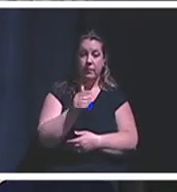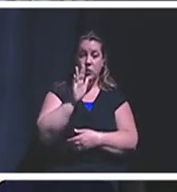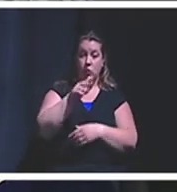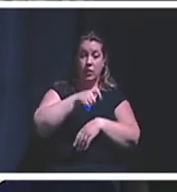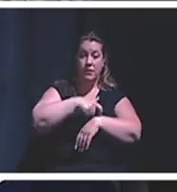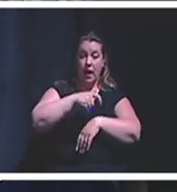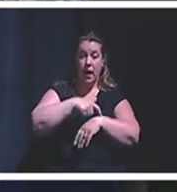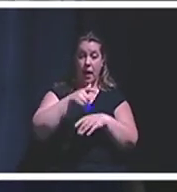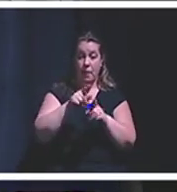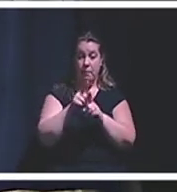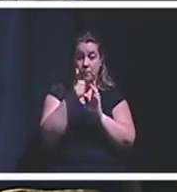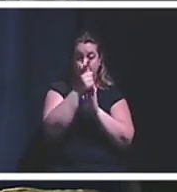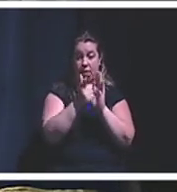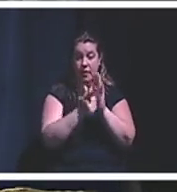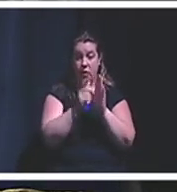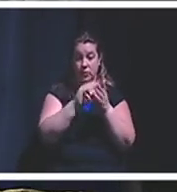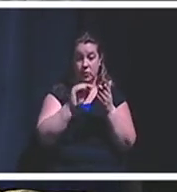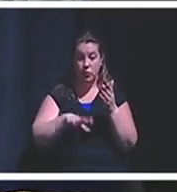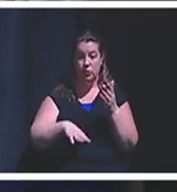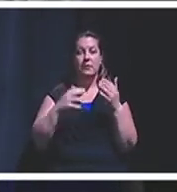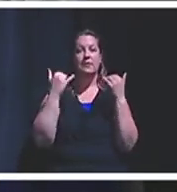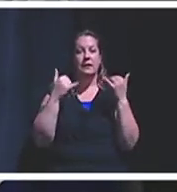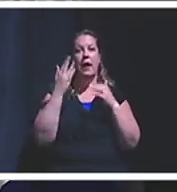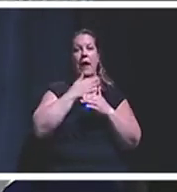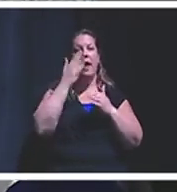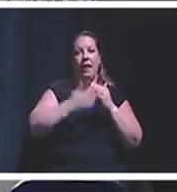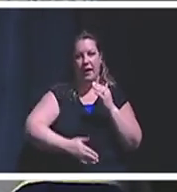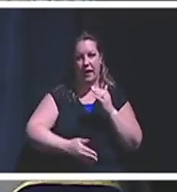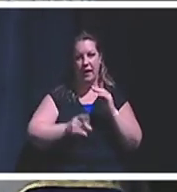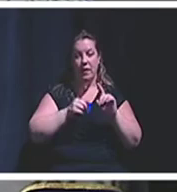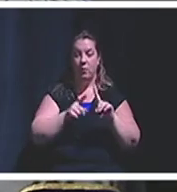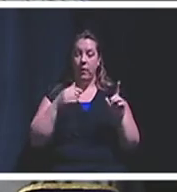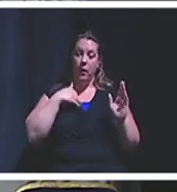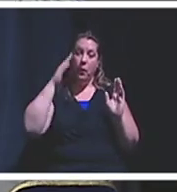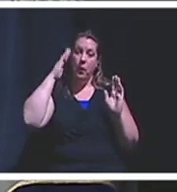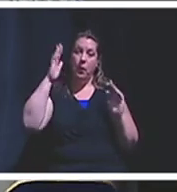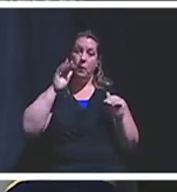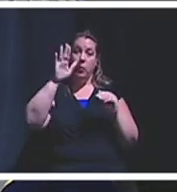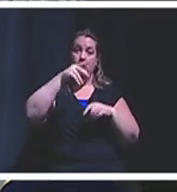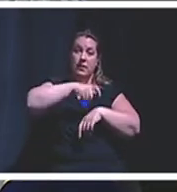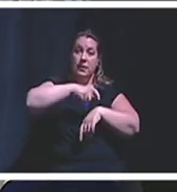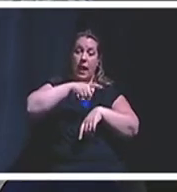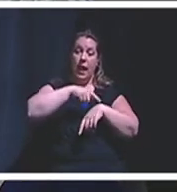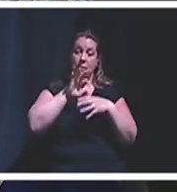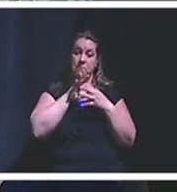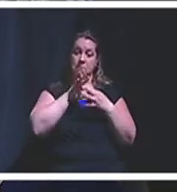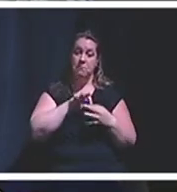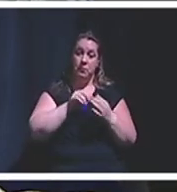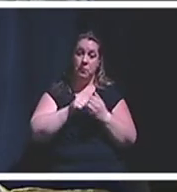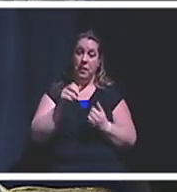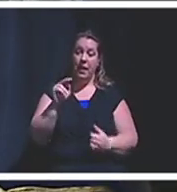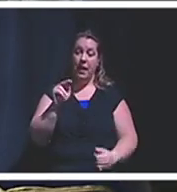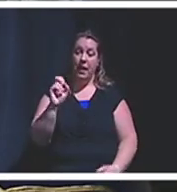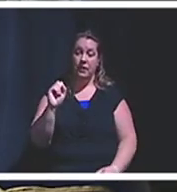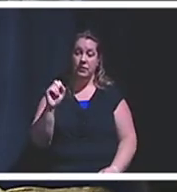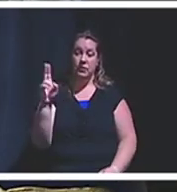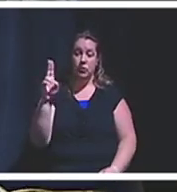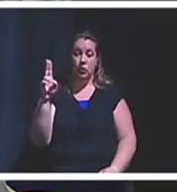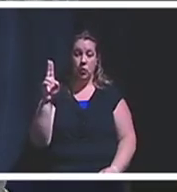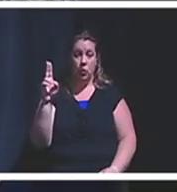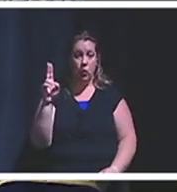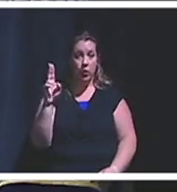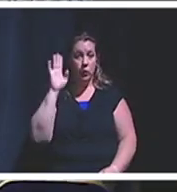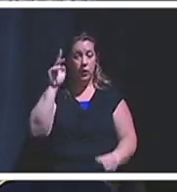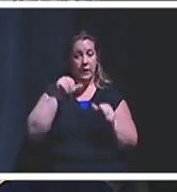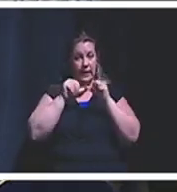students are ending, but I hope your time associated with NSU is not. And